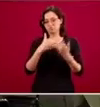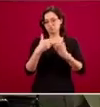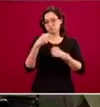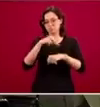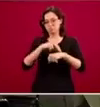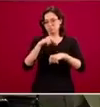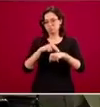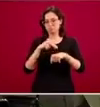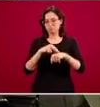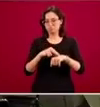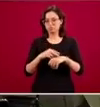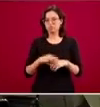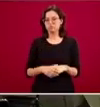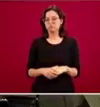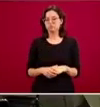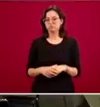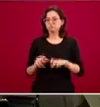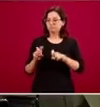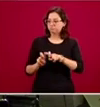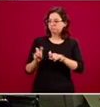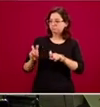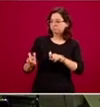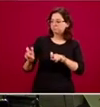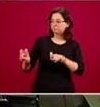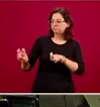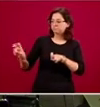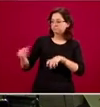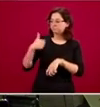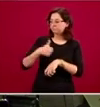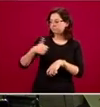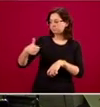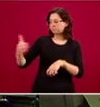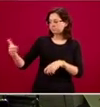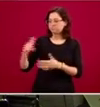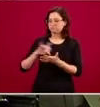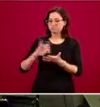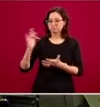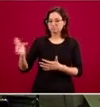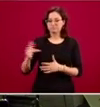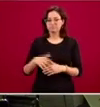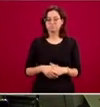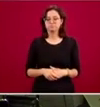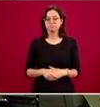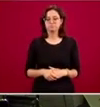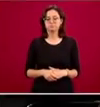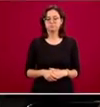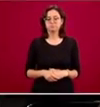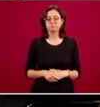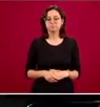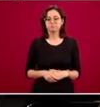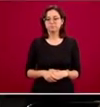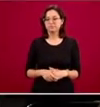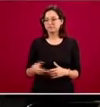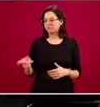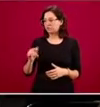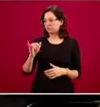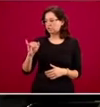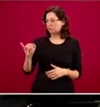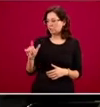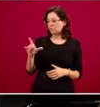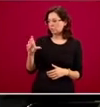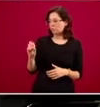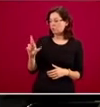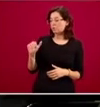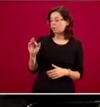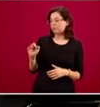Thank you, Dr. Rodriguez Bores, Dr. Jorge Julio González Olvera. Thank you.